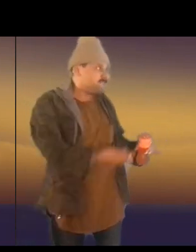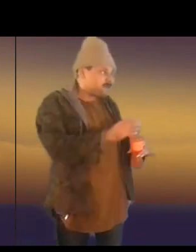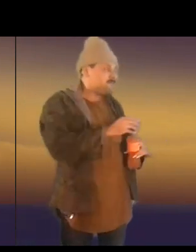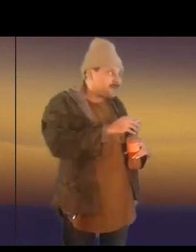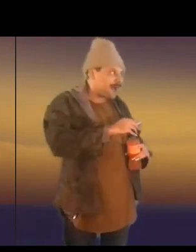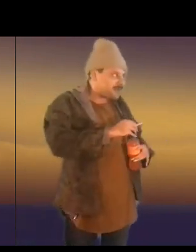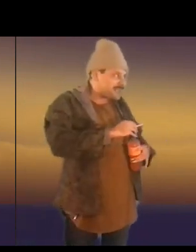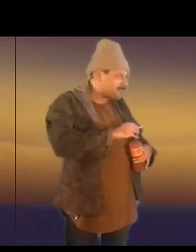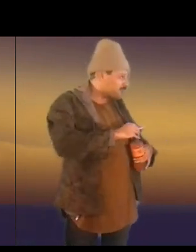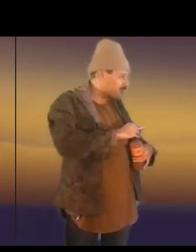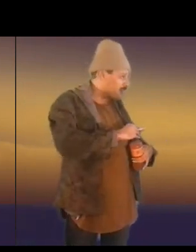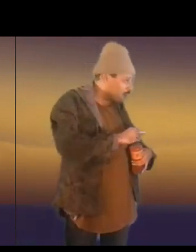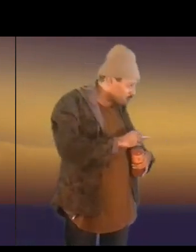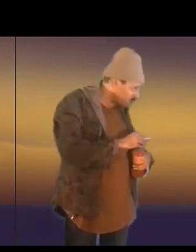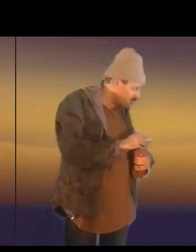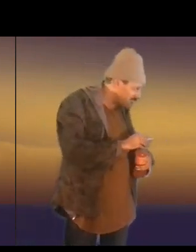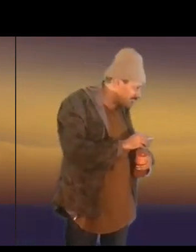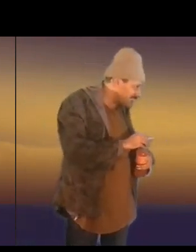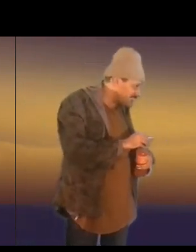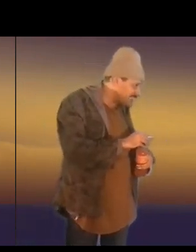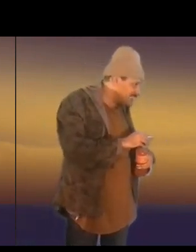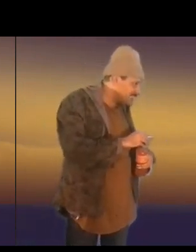You're feeding people out here from your home?